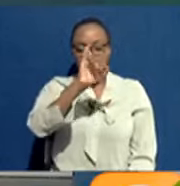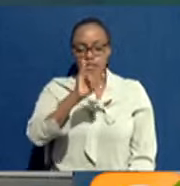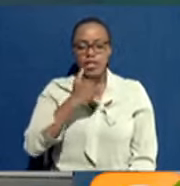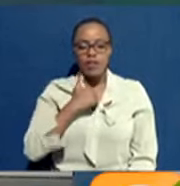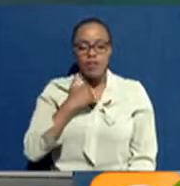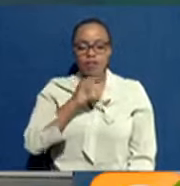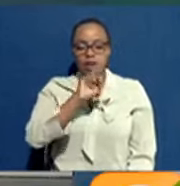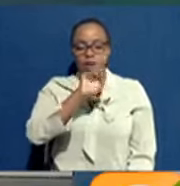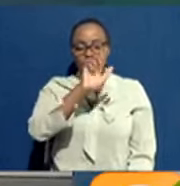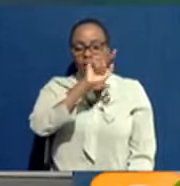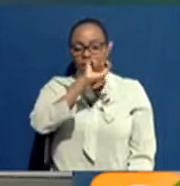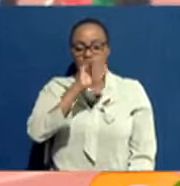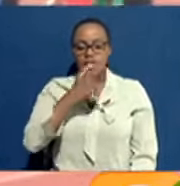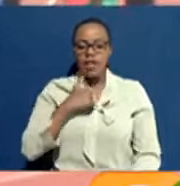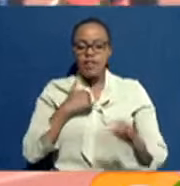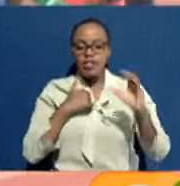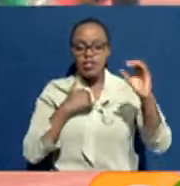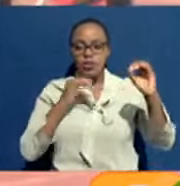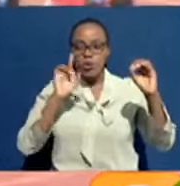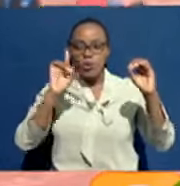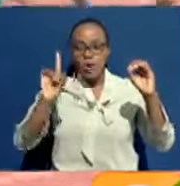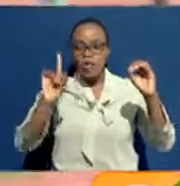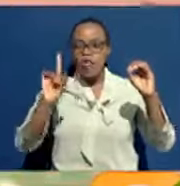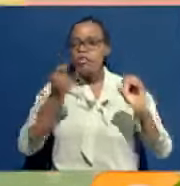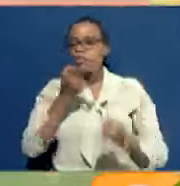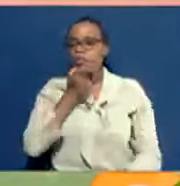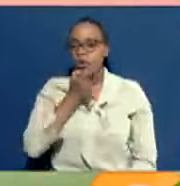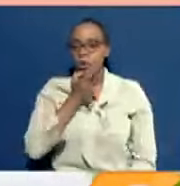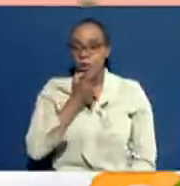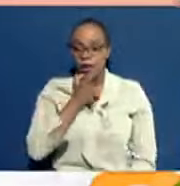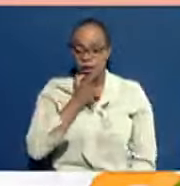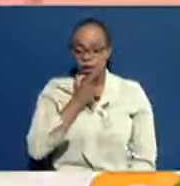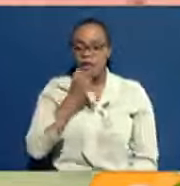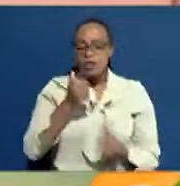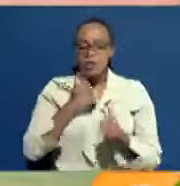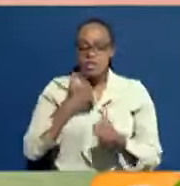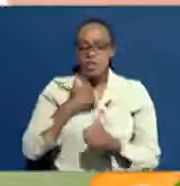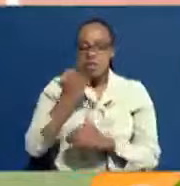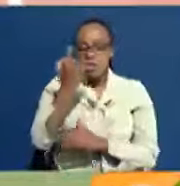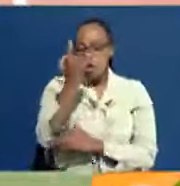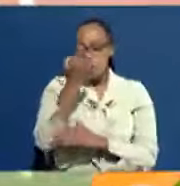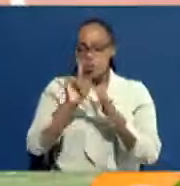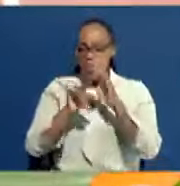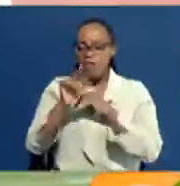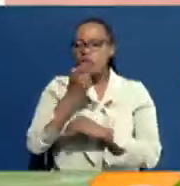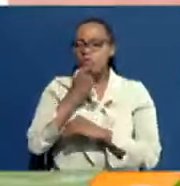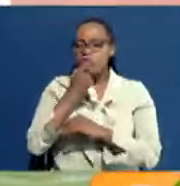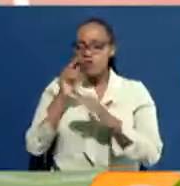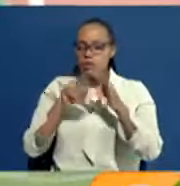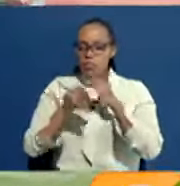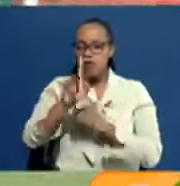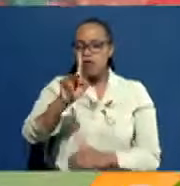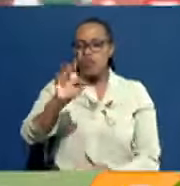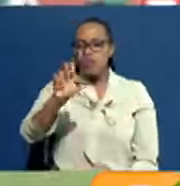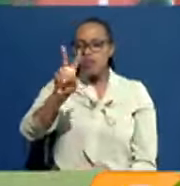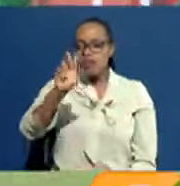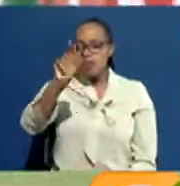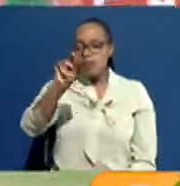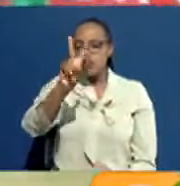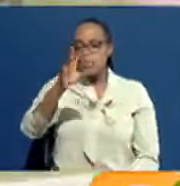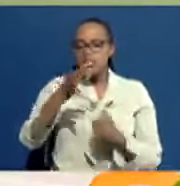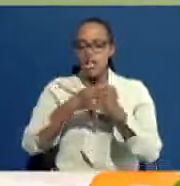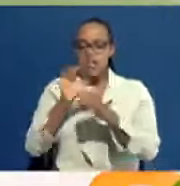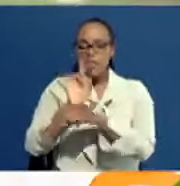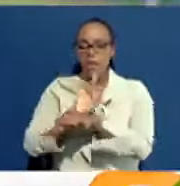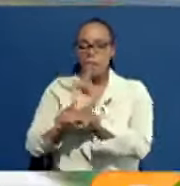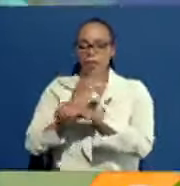Ulinzi Stars went down 0-1 to champions Gor Mahia. The lone goal for Gor was scored by Kevin Juma in the 28th minute of